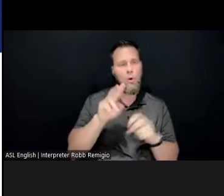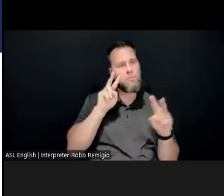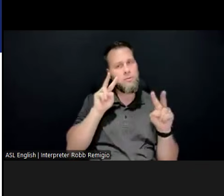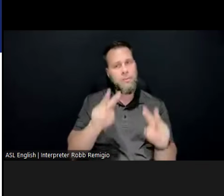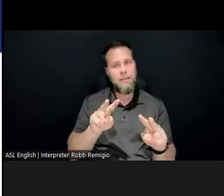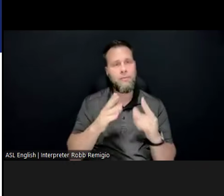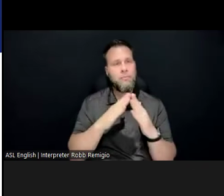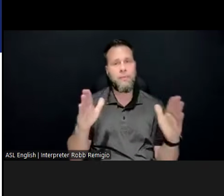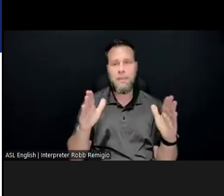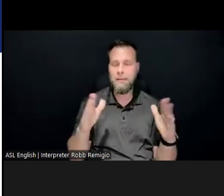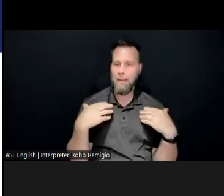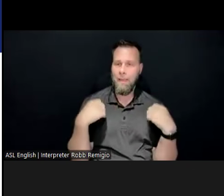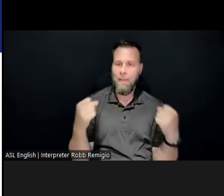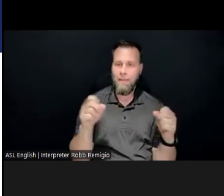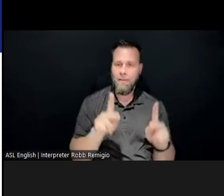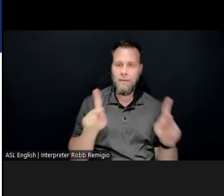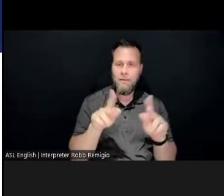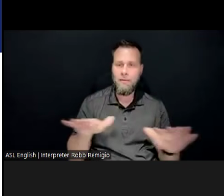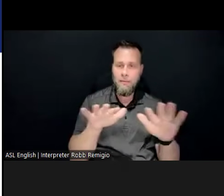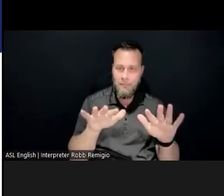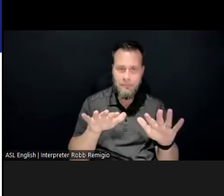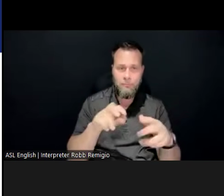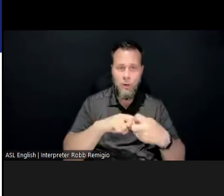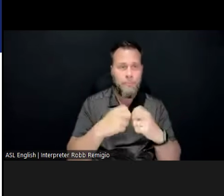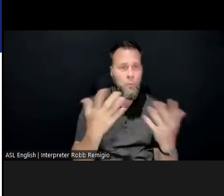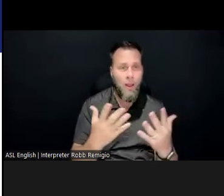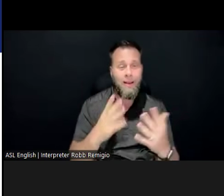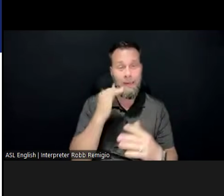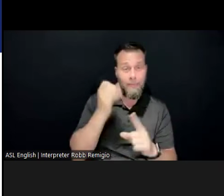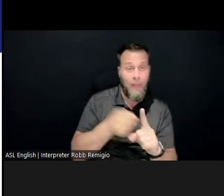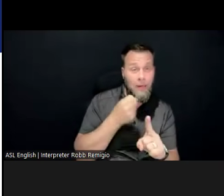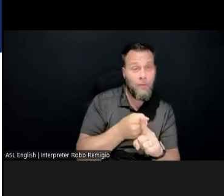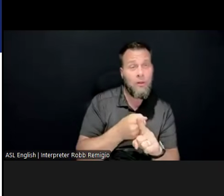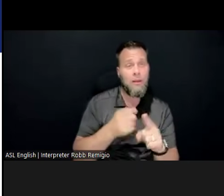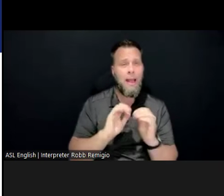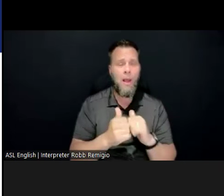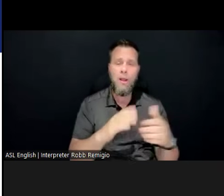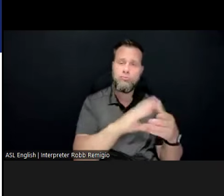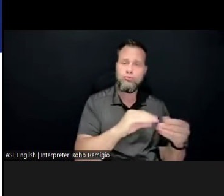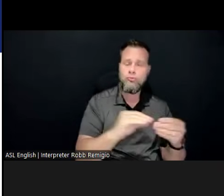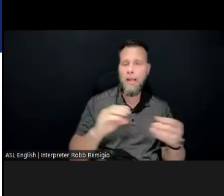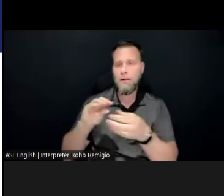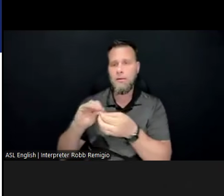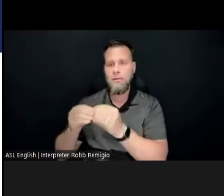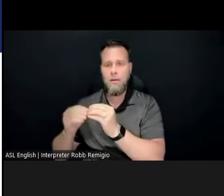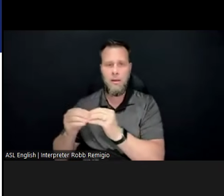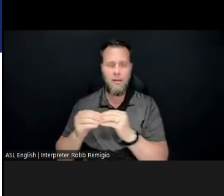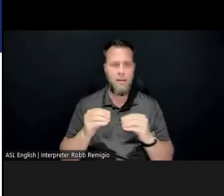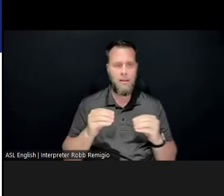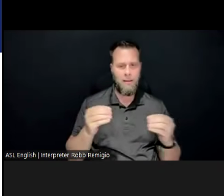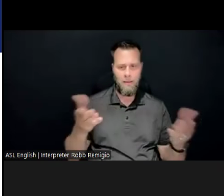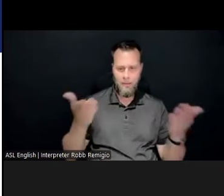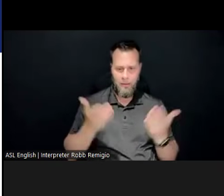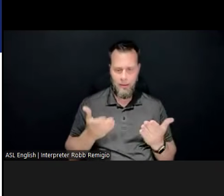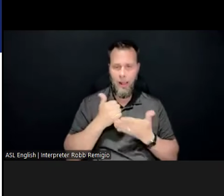it feel so impactful? And how can telling stories of qualitative and quantitative data help us work towards health